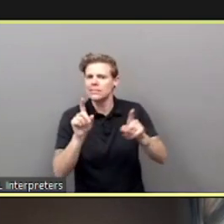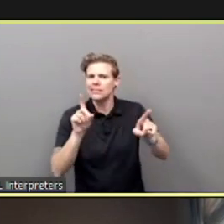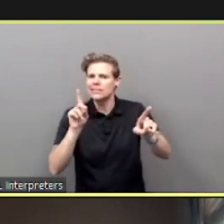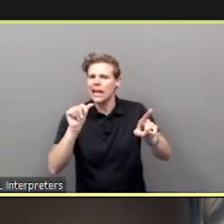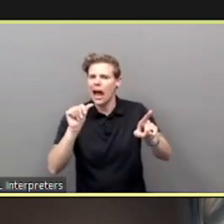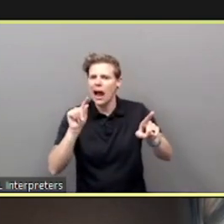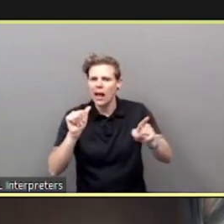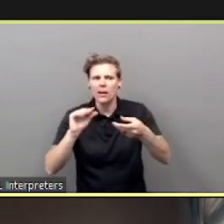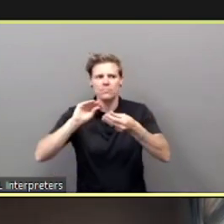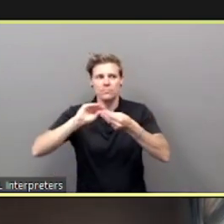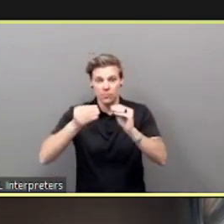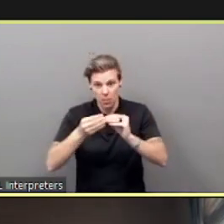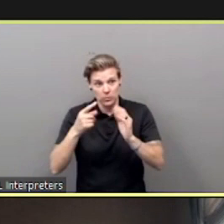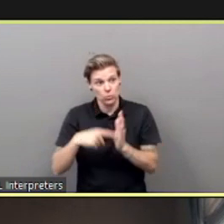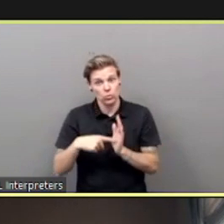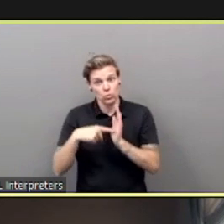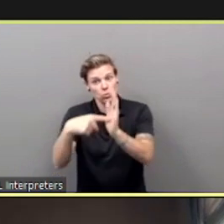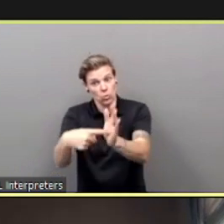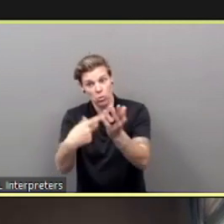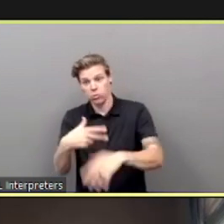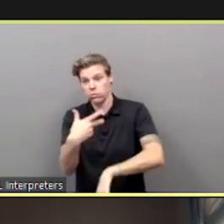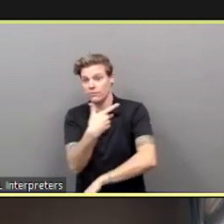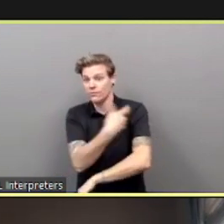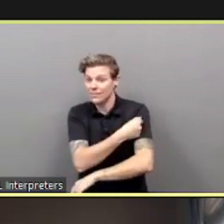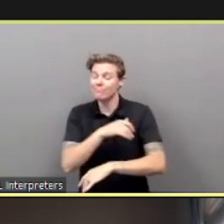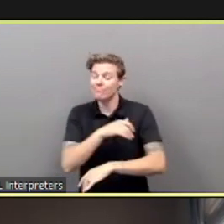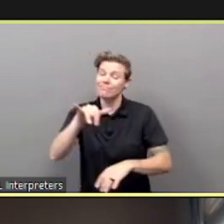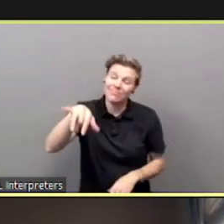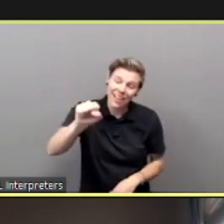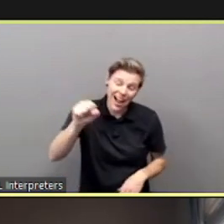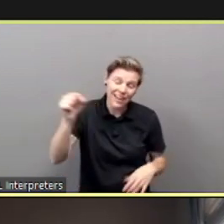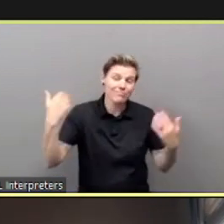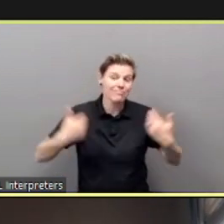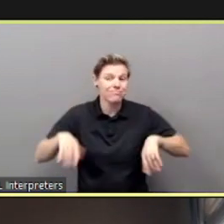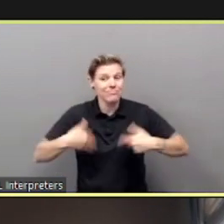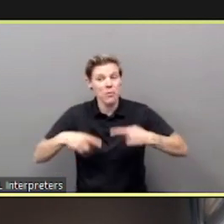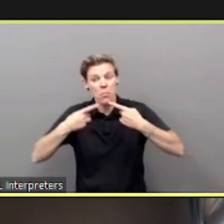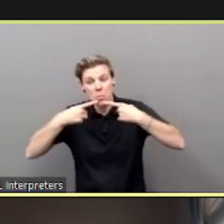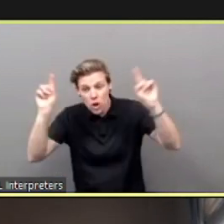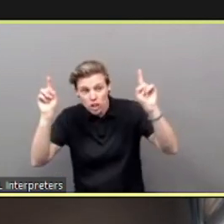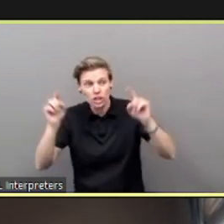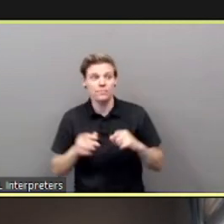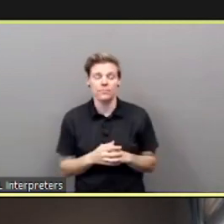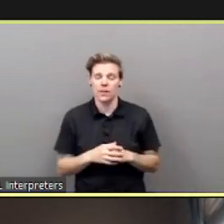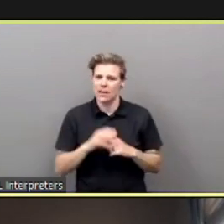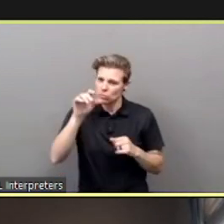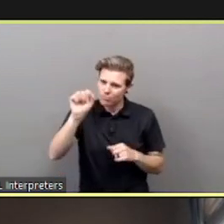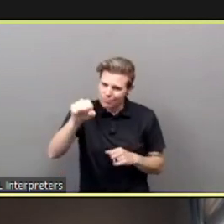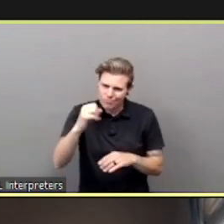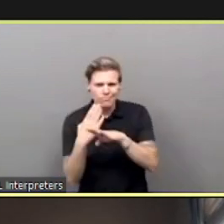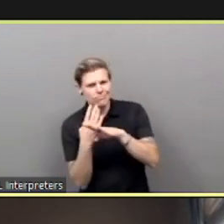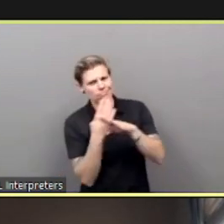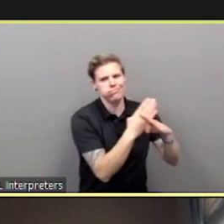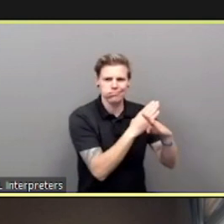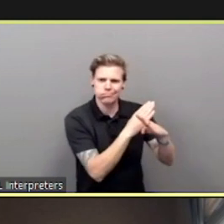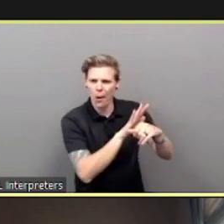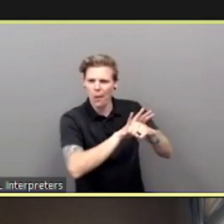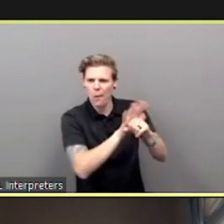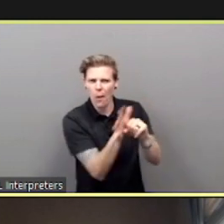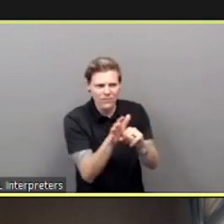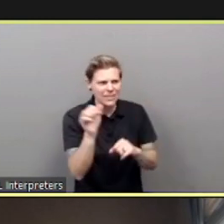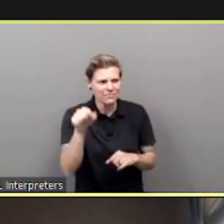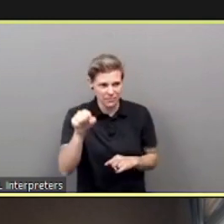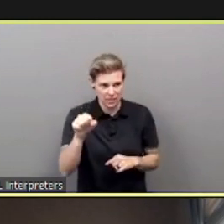highly effective. So this is just another article that came out this past week, showing